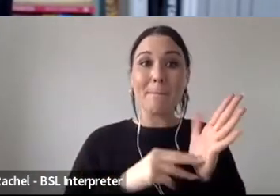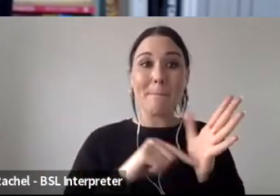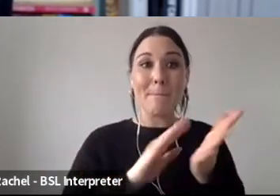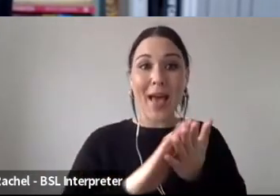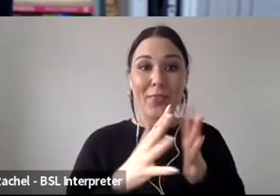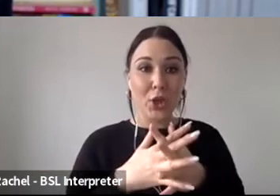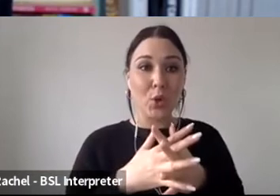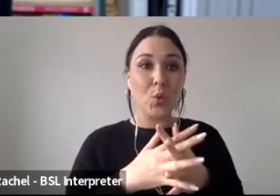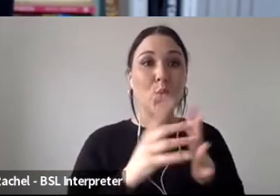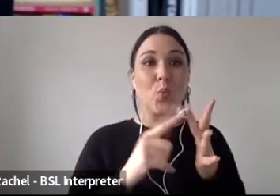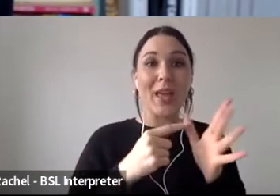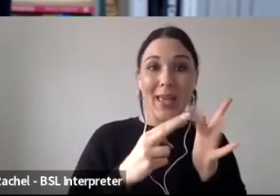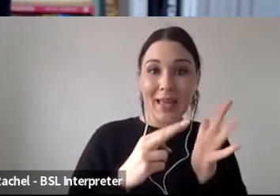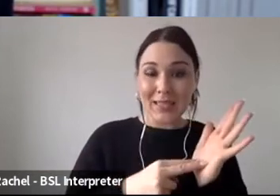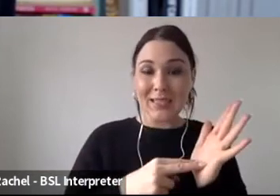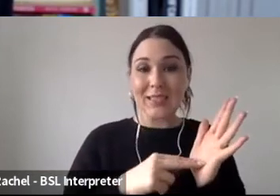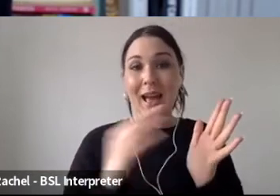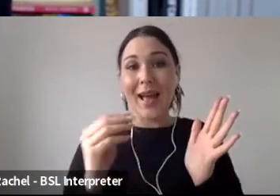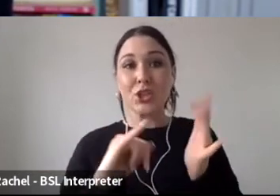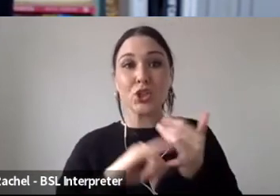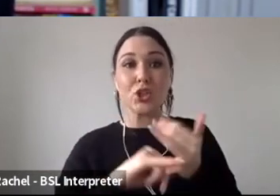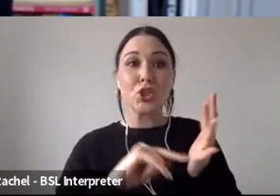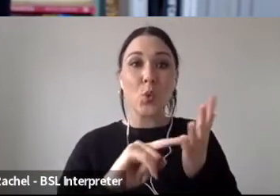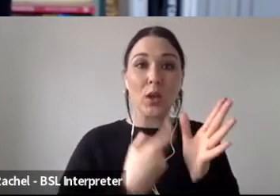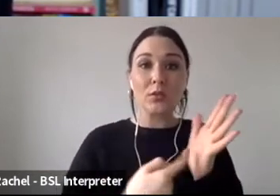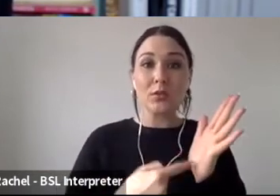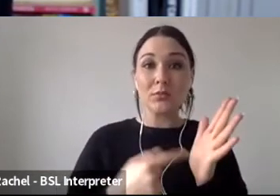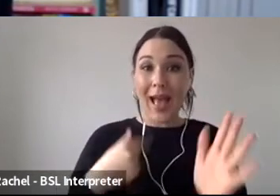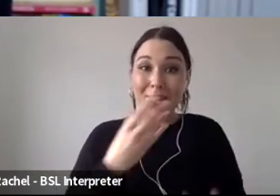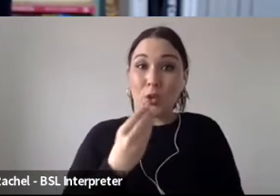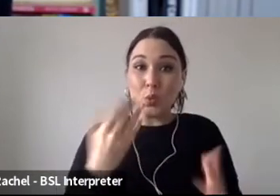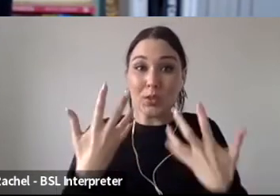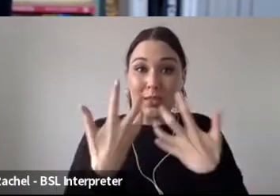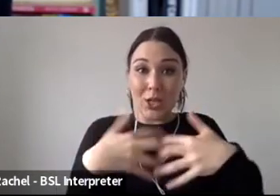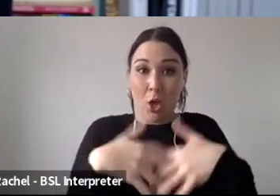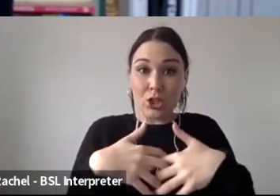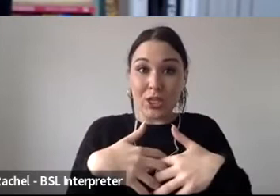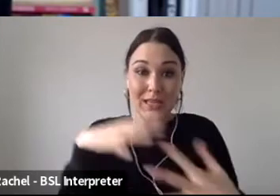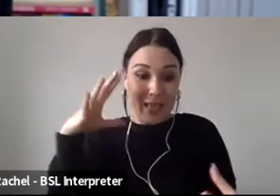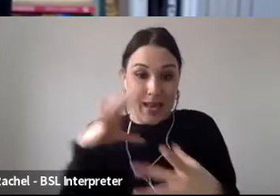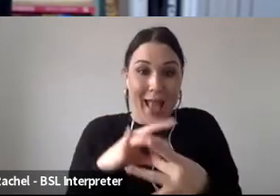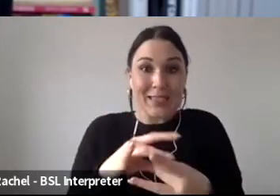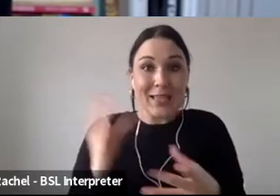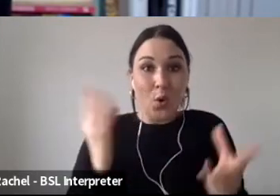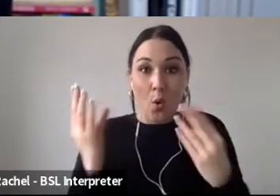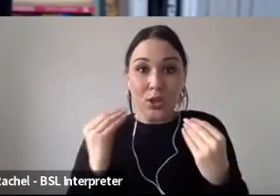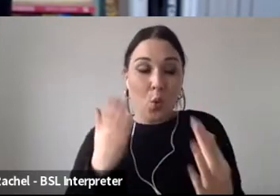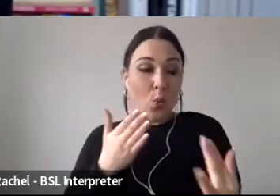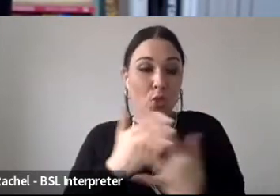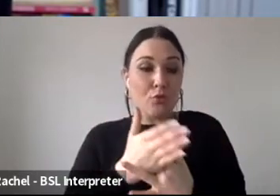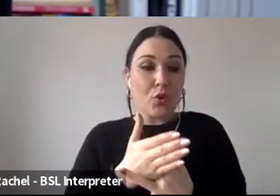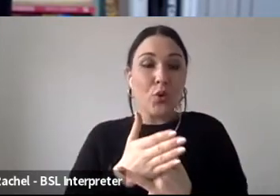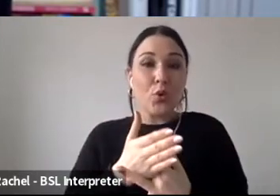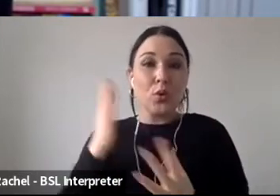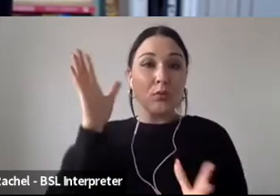and Stuart, I use technology in my life. I'm connected to my audio in this meeting through my computer with